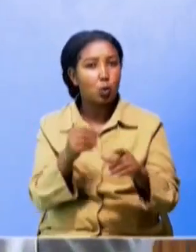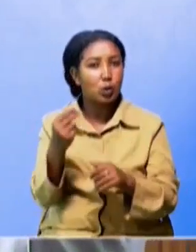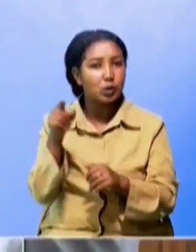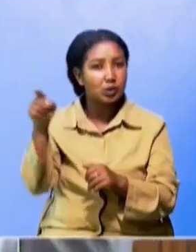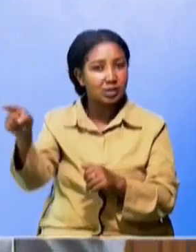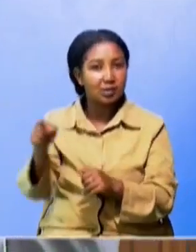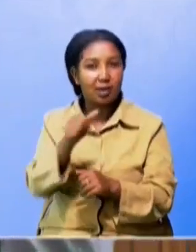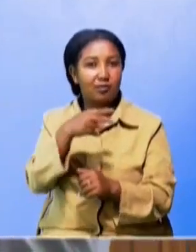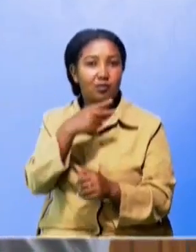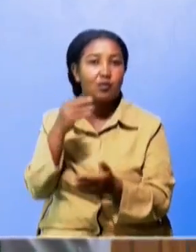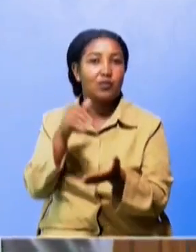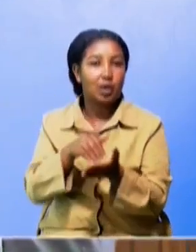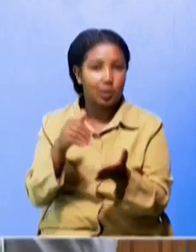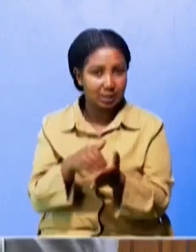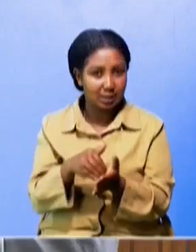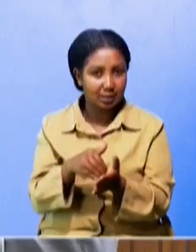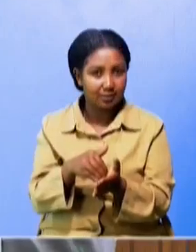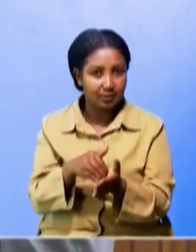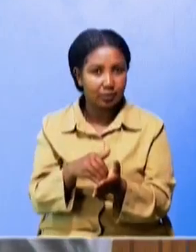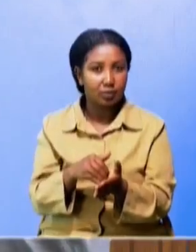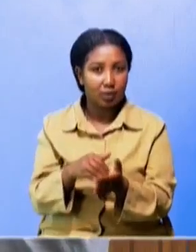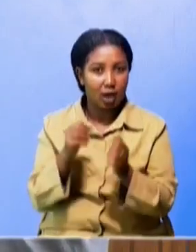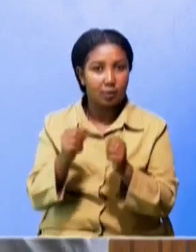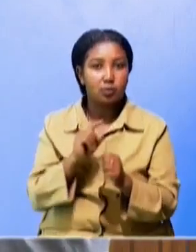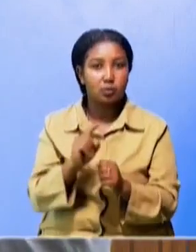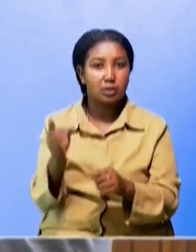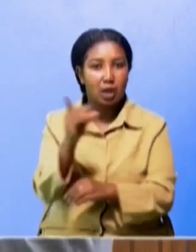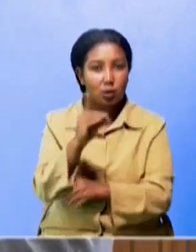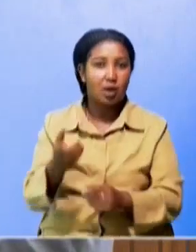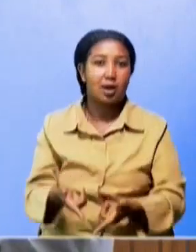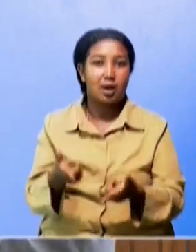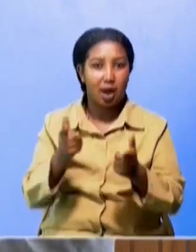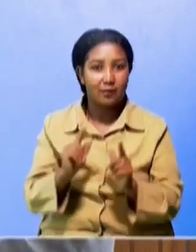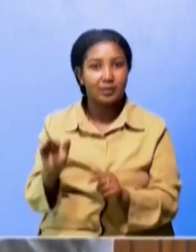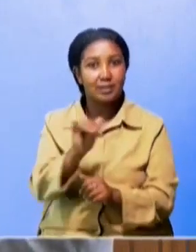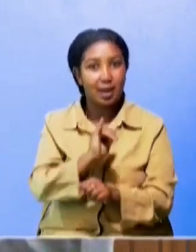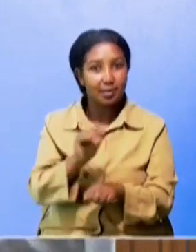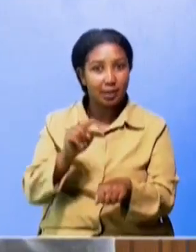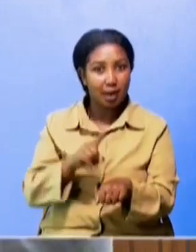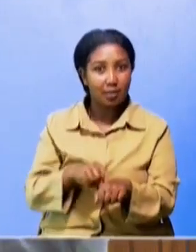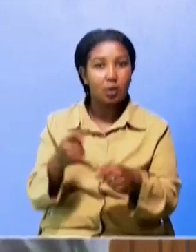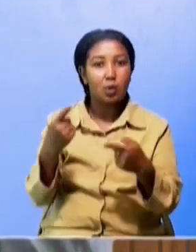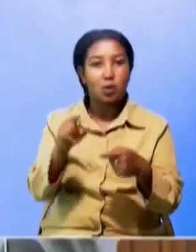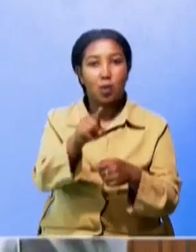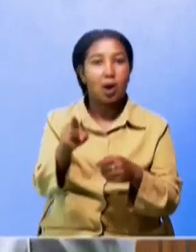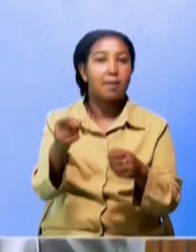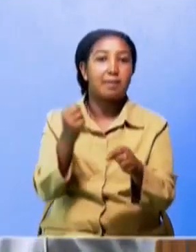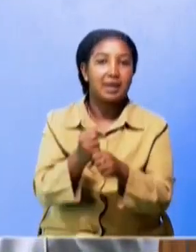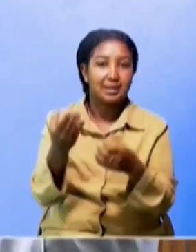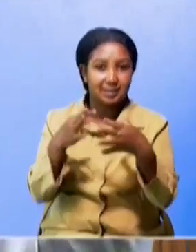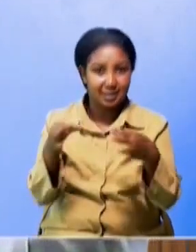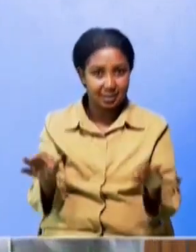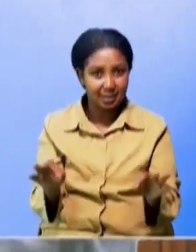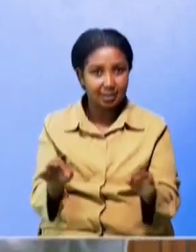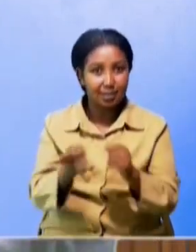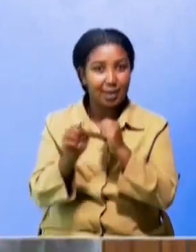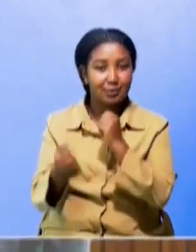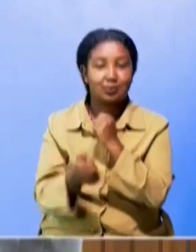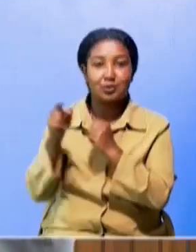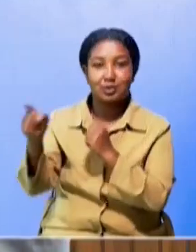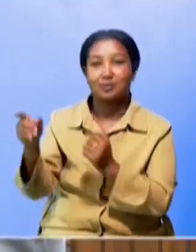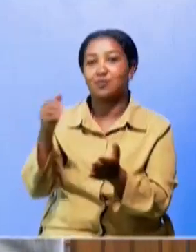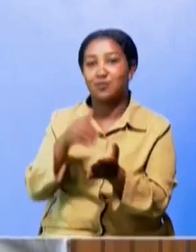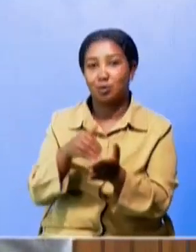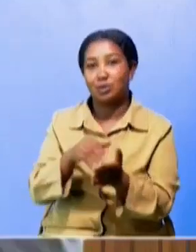these adverbs of frequency are able to use in our day-to-day life at the same time while you are making sentences based on these